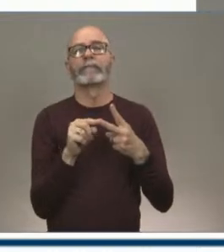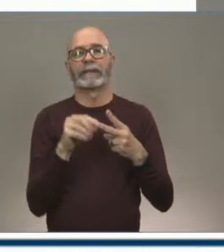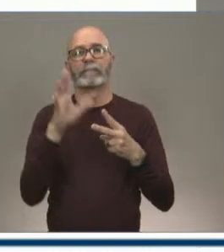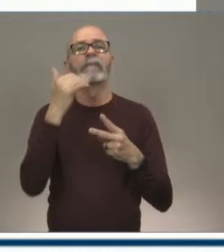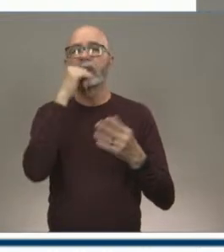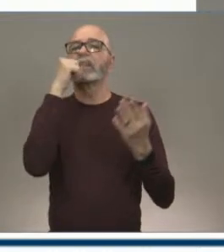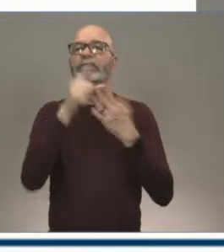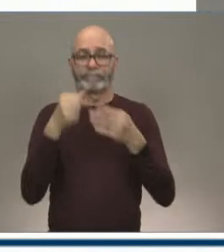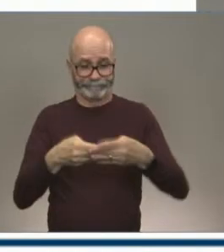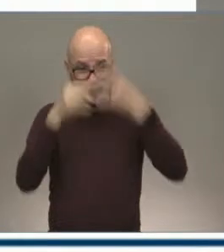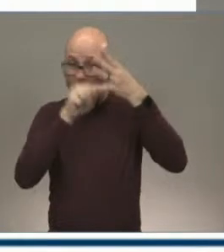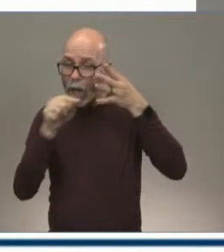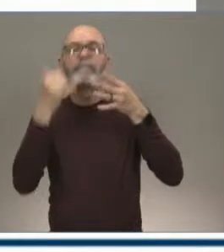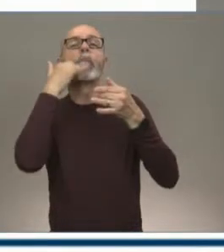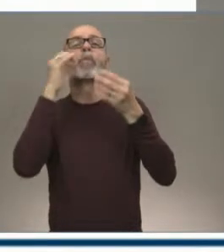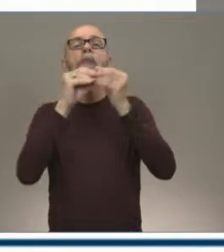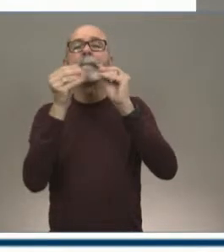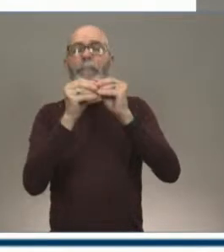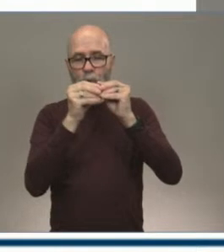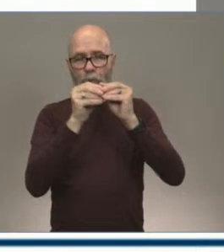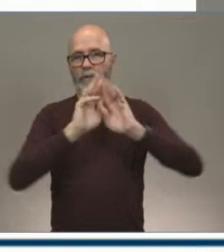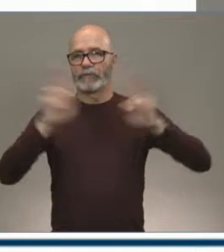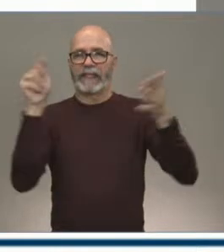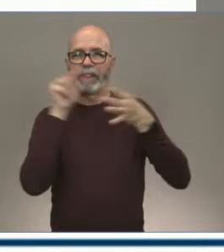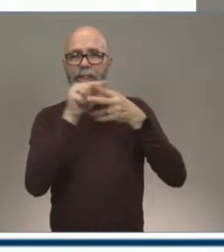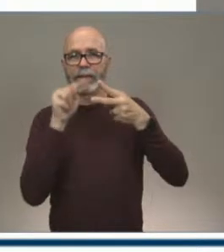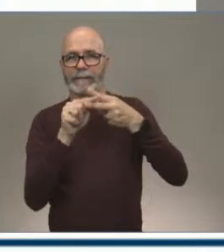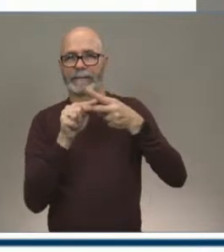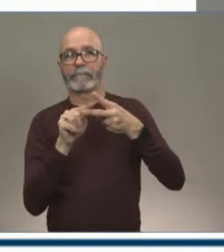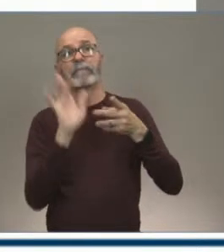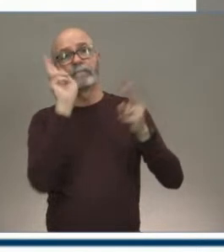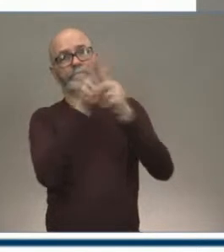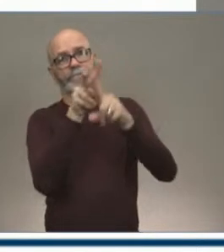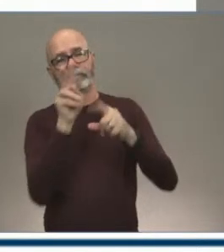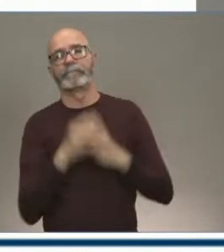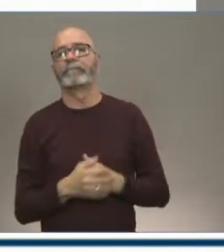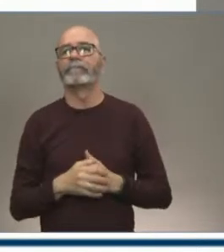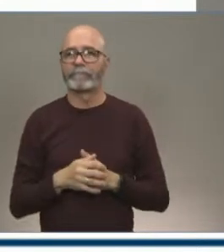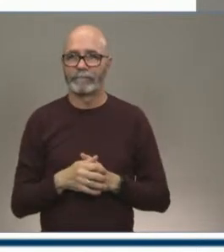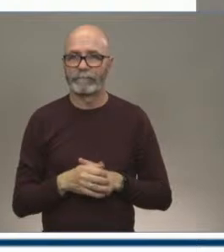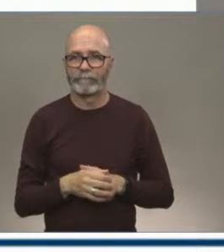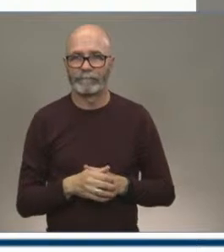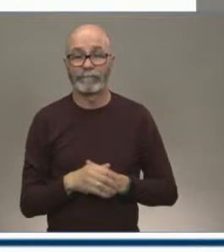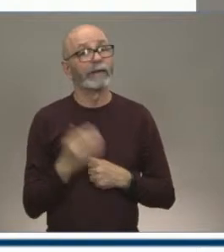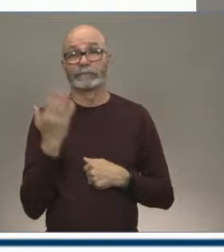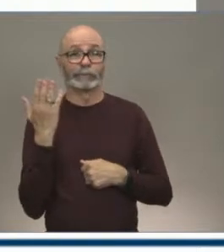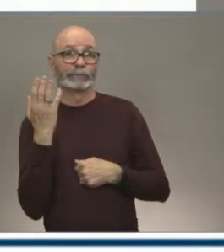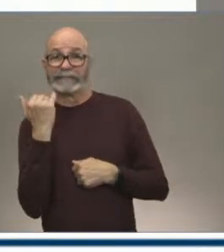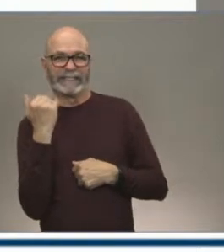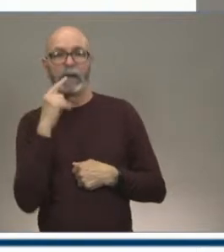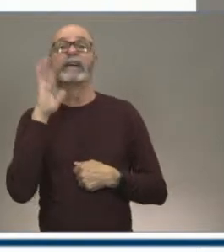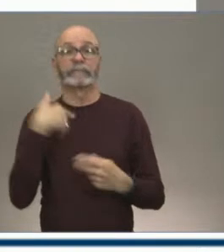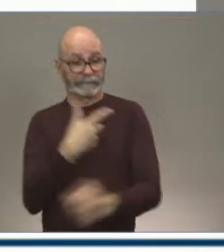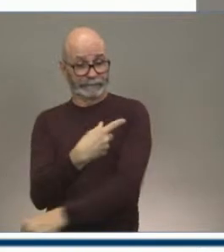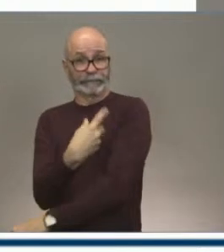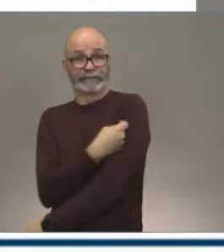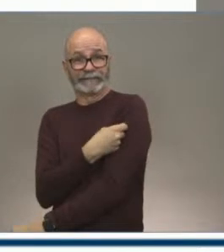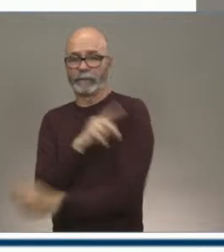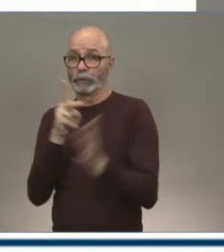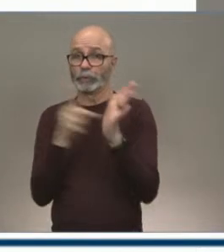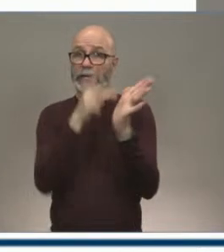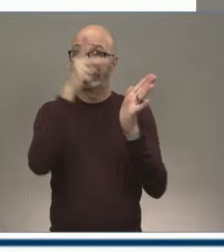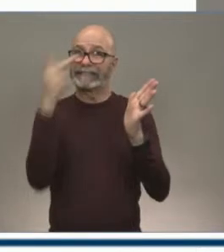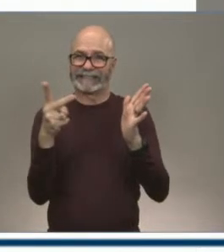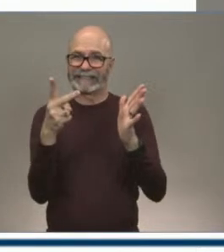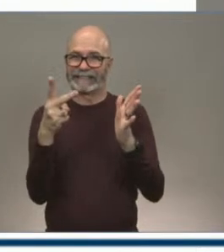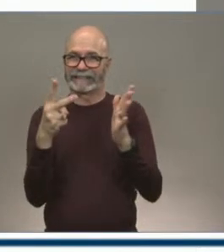be in the letter that is sent out. And because the vaccine is delivered in 2 doses, which it would need to be